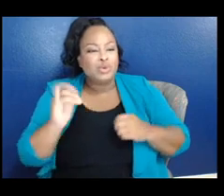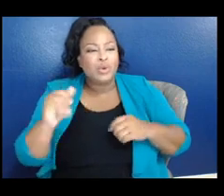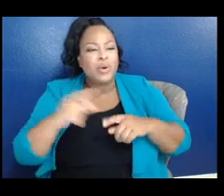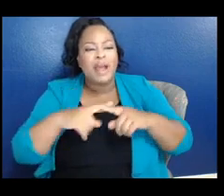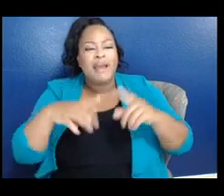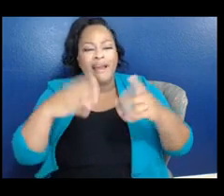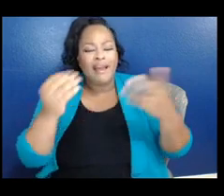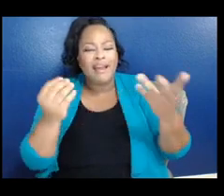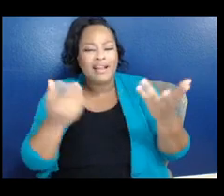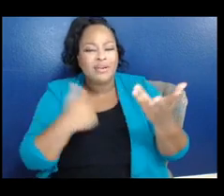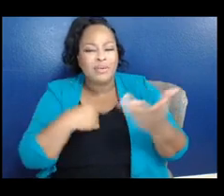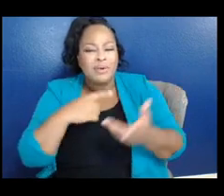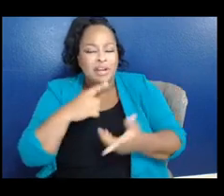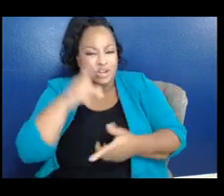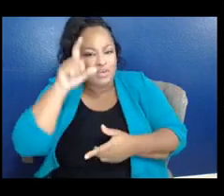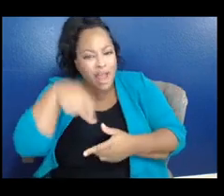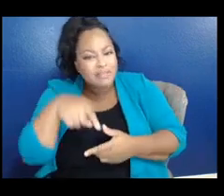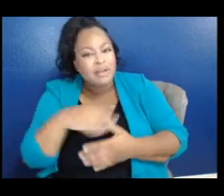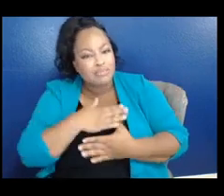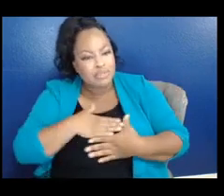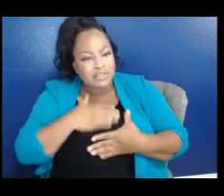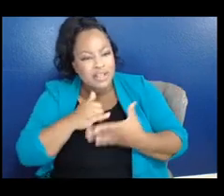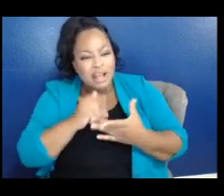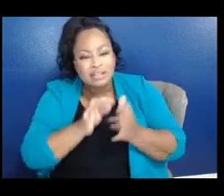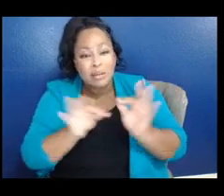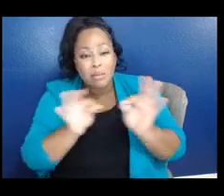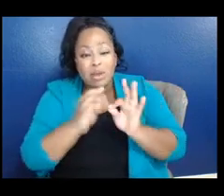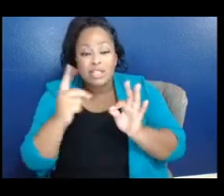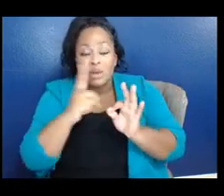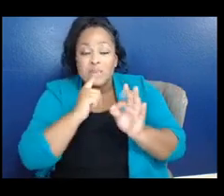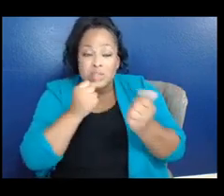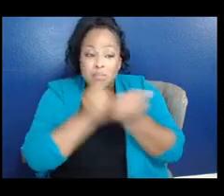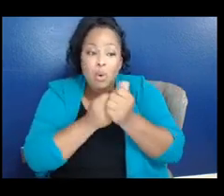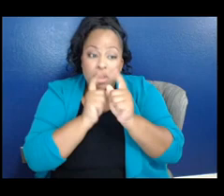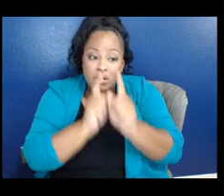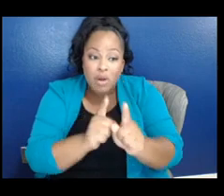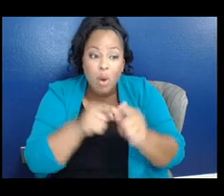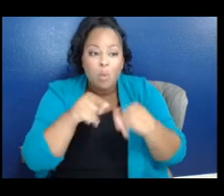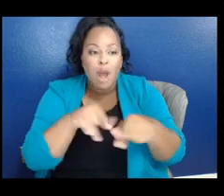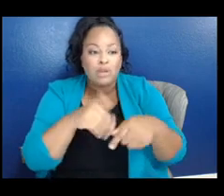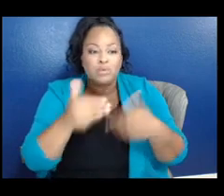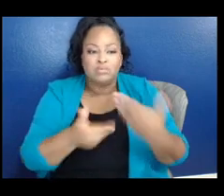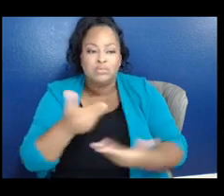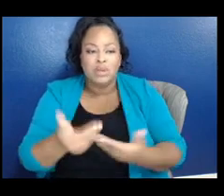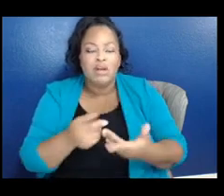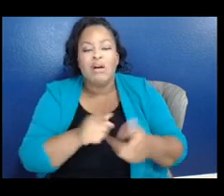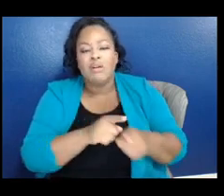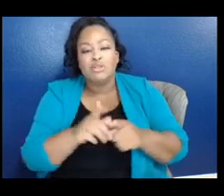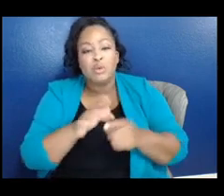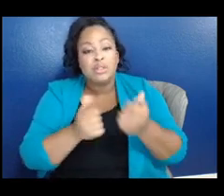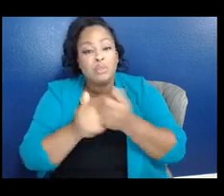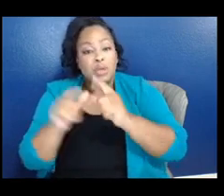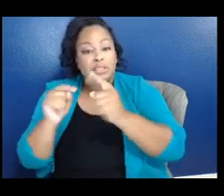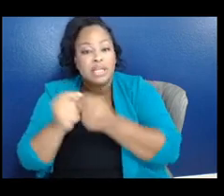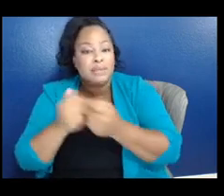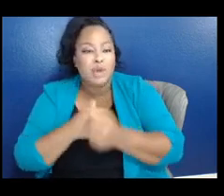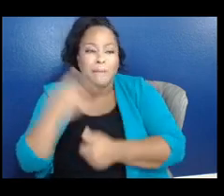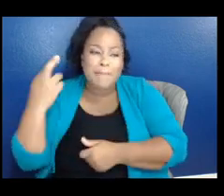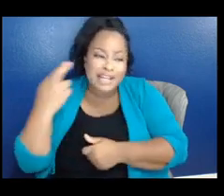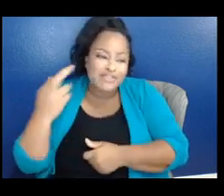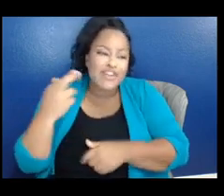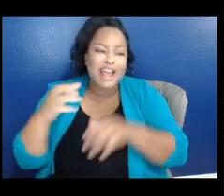underestimate that as well. And it's important to have somebody to walk with you on that journey, in addition to your support team